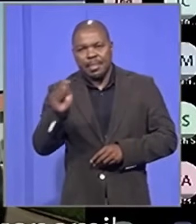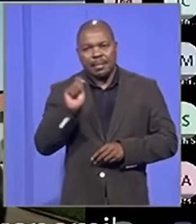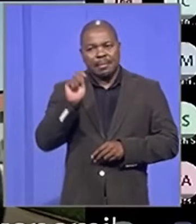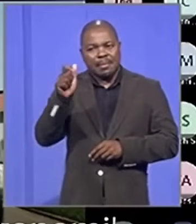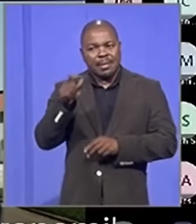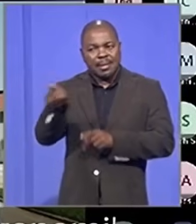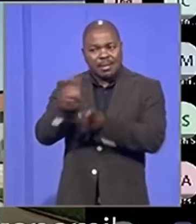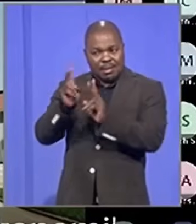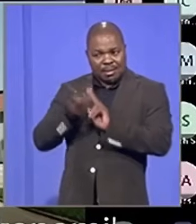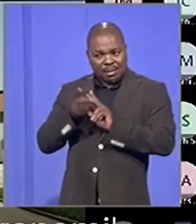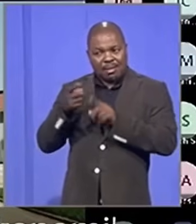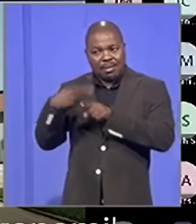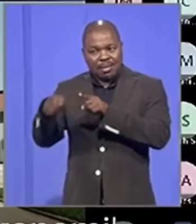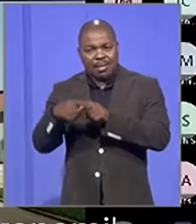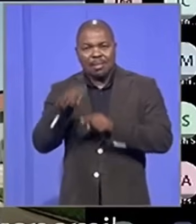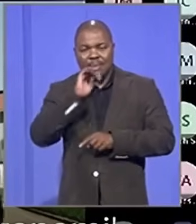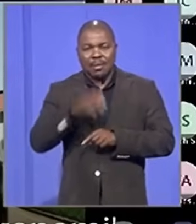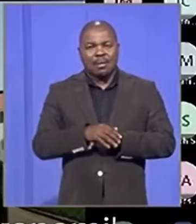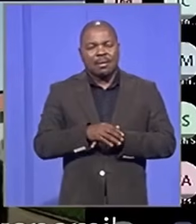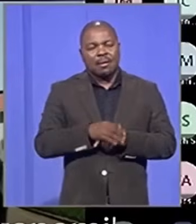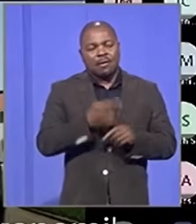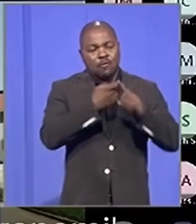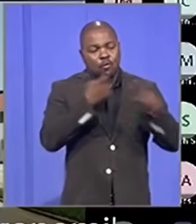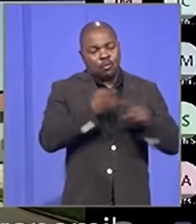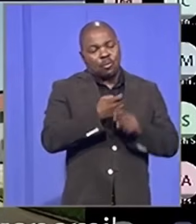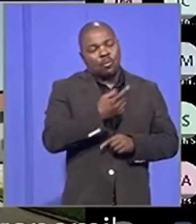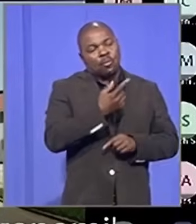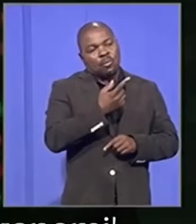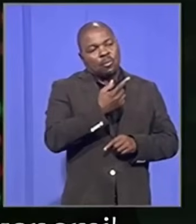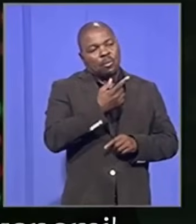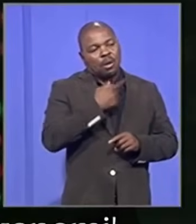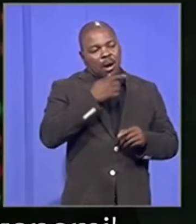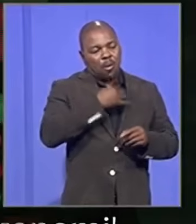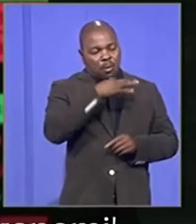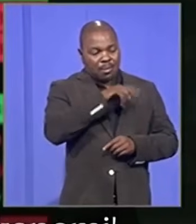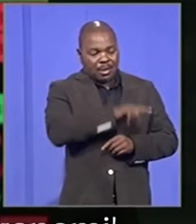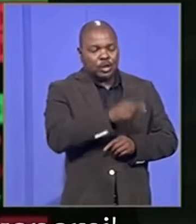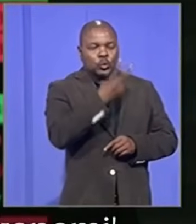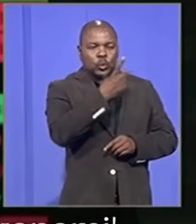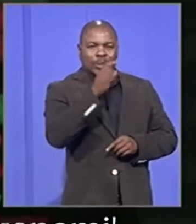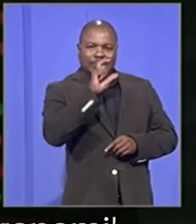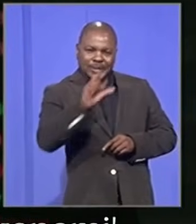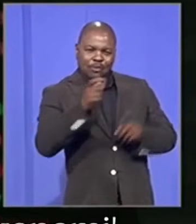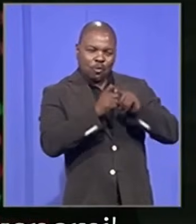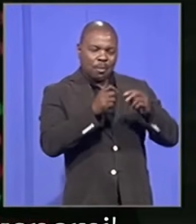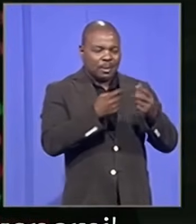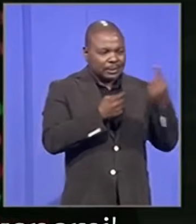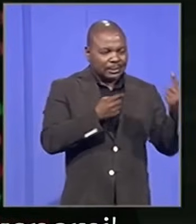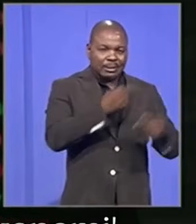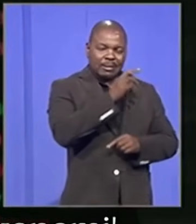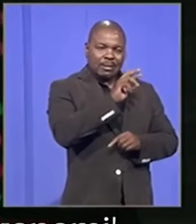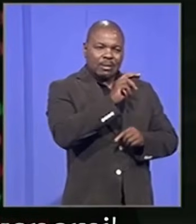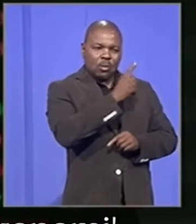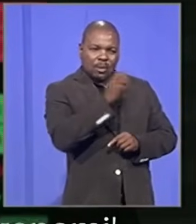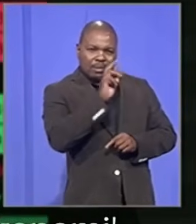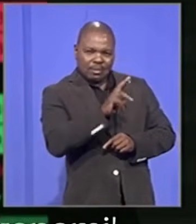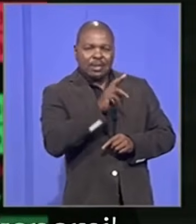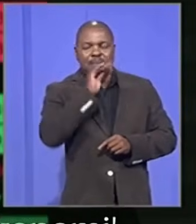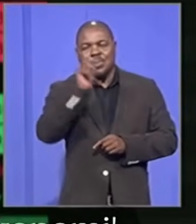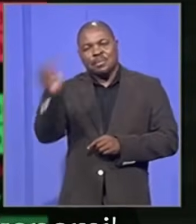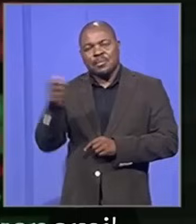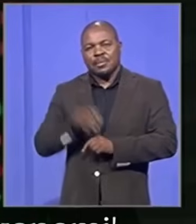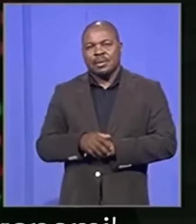now takes about 21 cents in every range of revenue. Katlego ya tsamaiso ya puso e tlang ya bosupa e